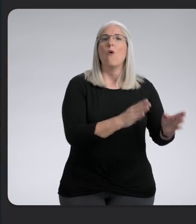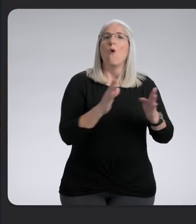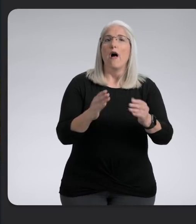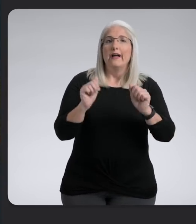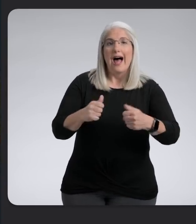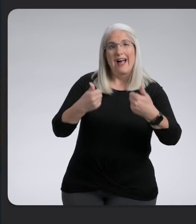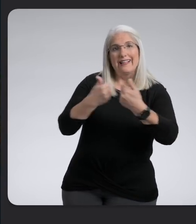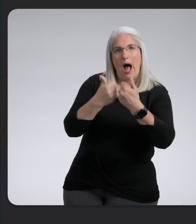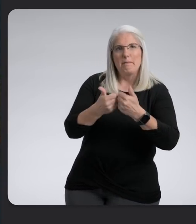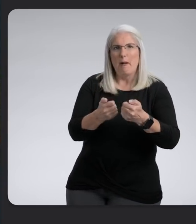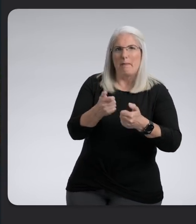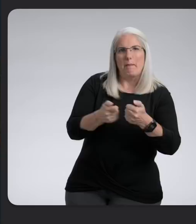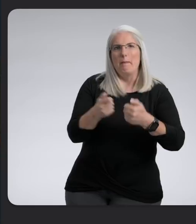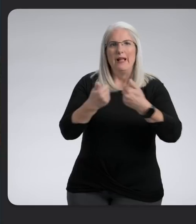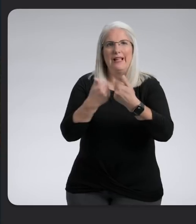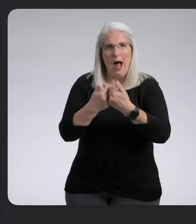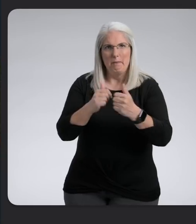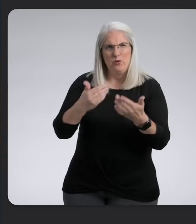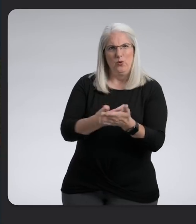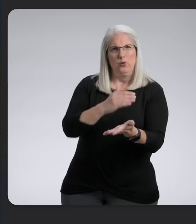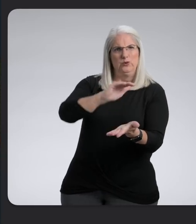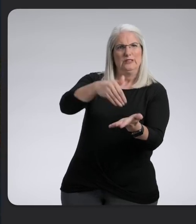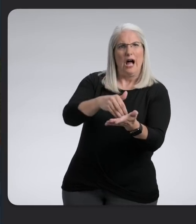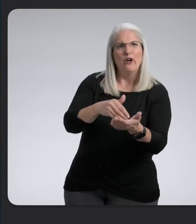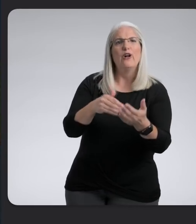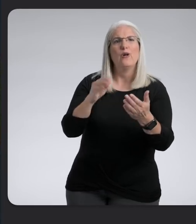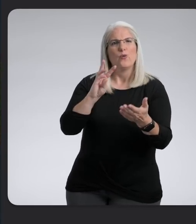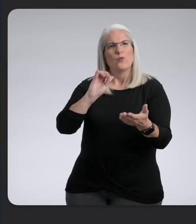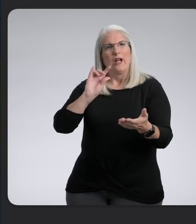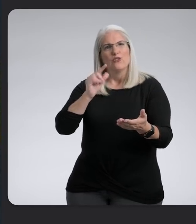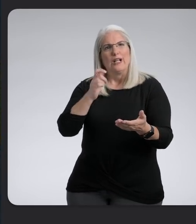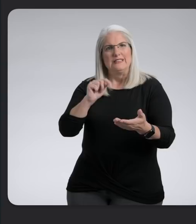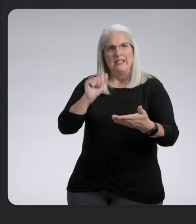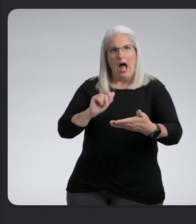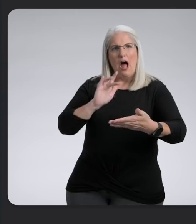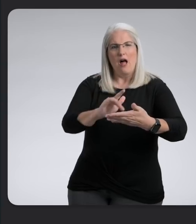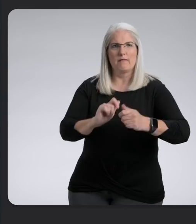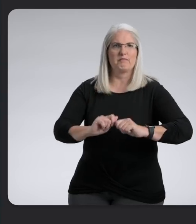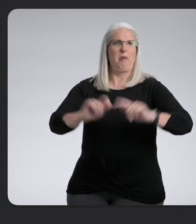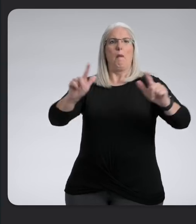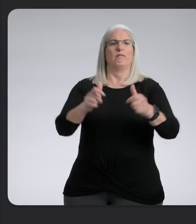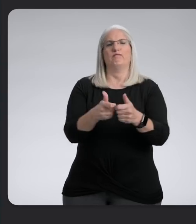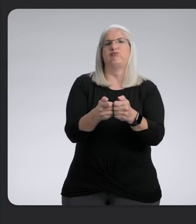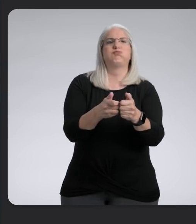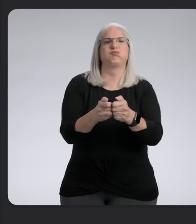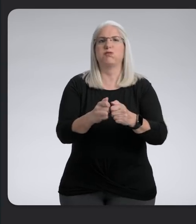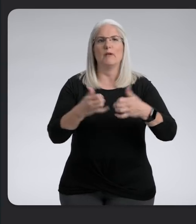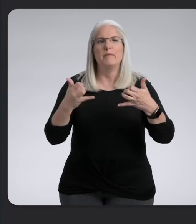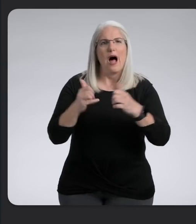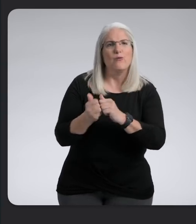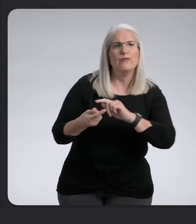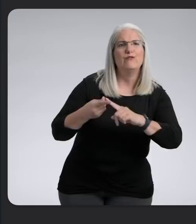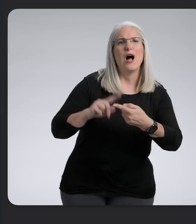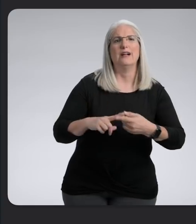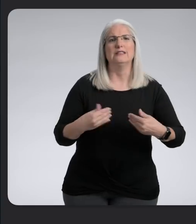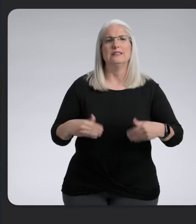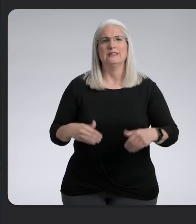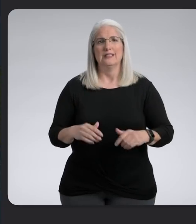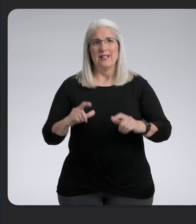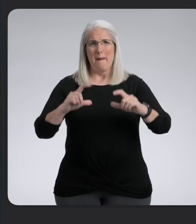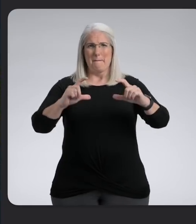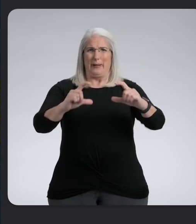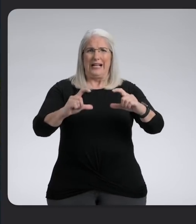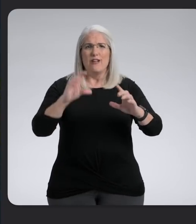new Game Center widget lets me jump into my games faster and discover what to play with friends. And check out the new large size photo widget.